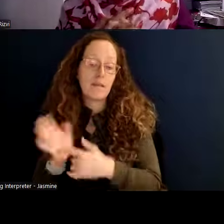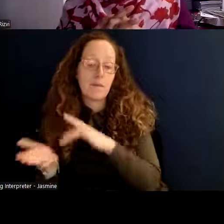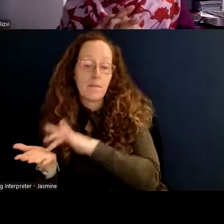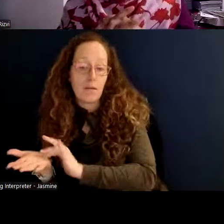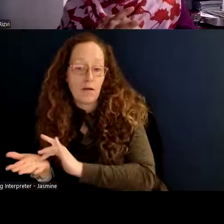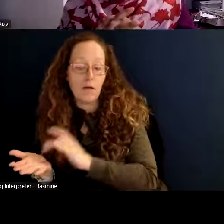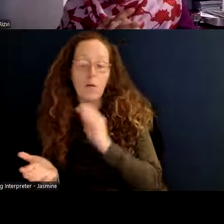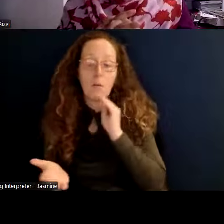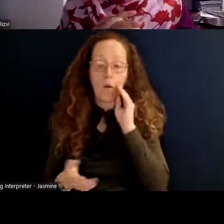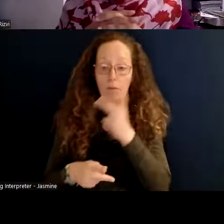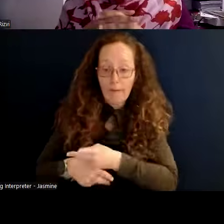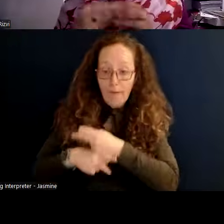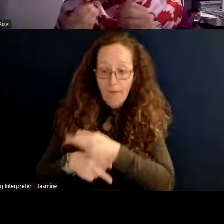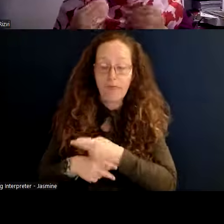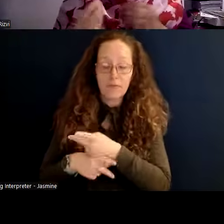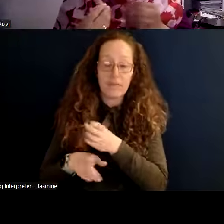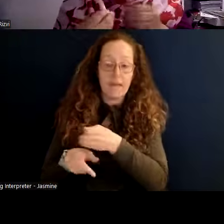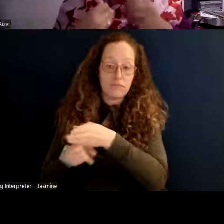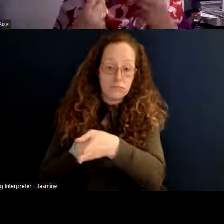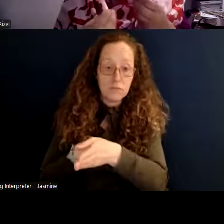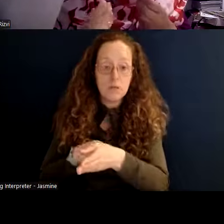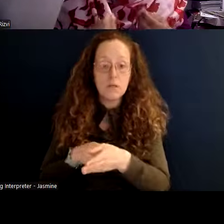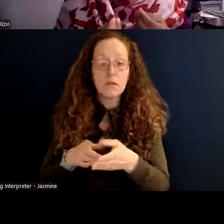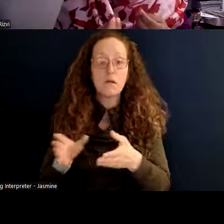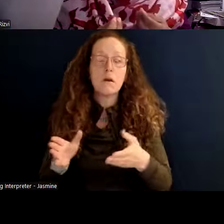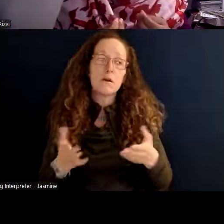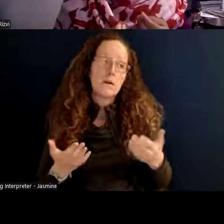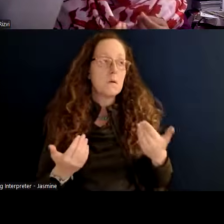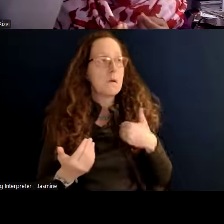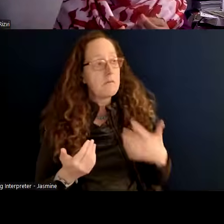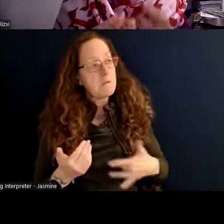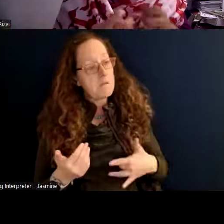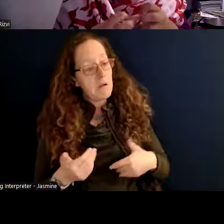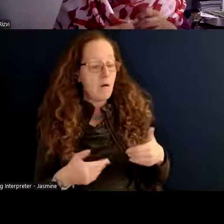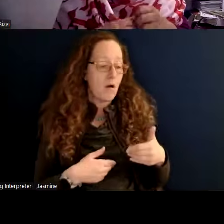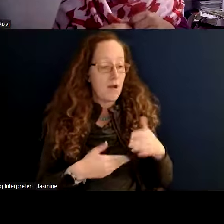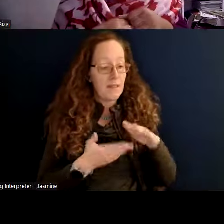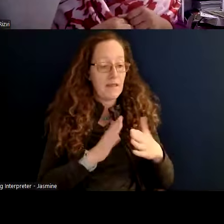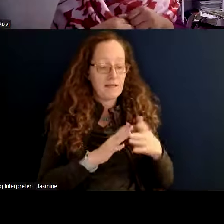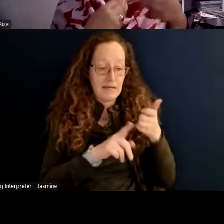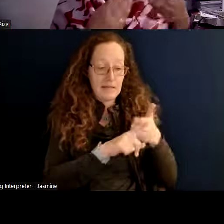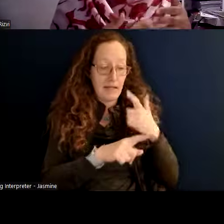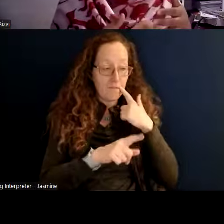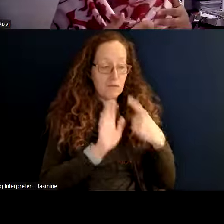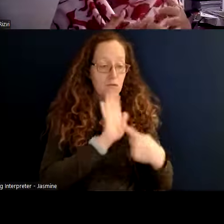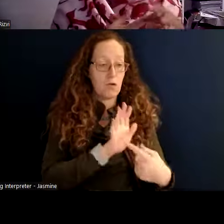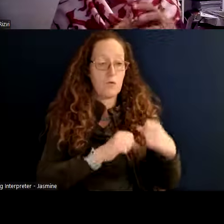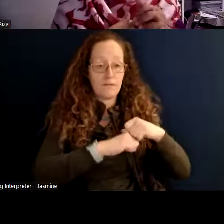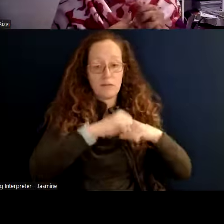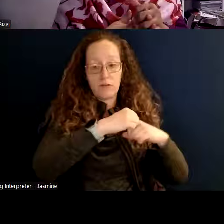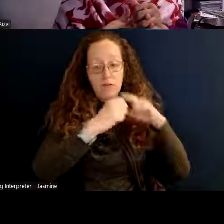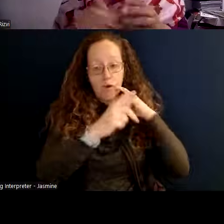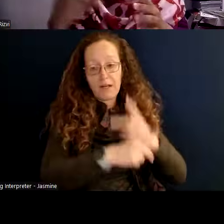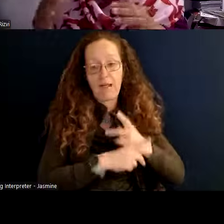right? There's a sense that cities can exhibit infrastructures of care if they are set up for sustainable care